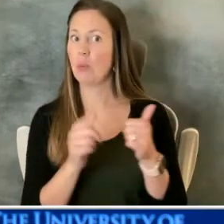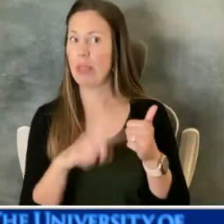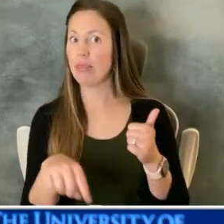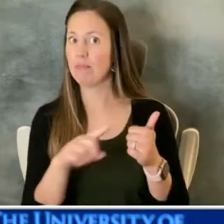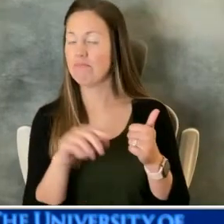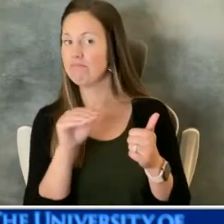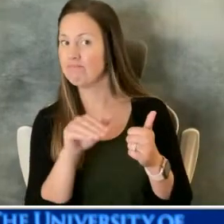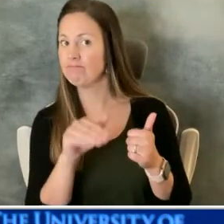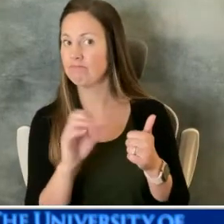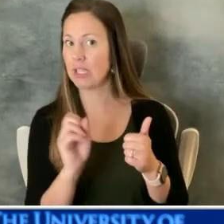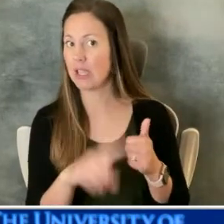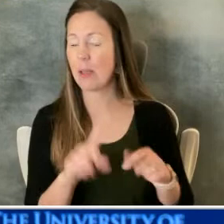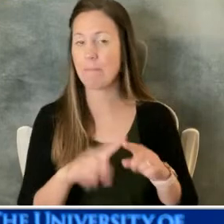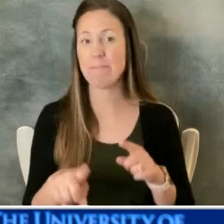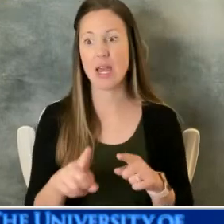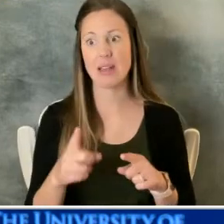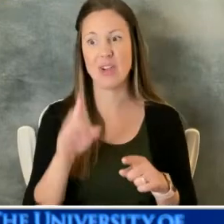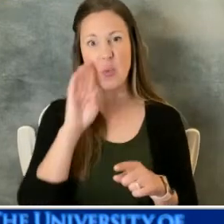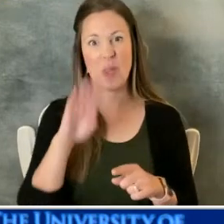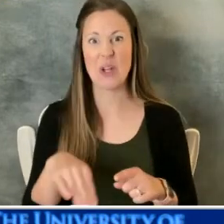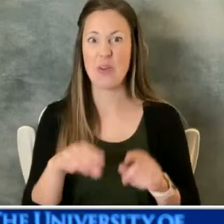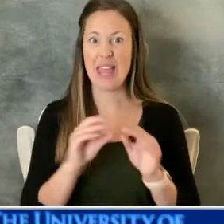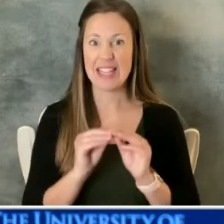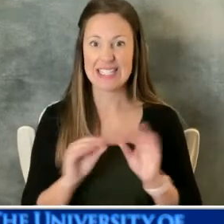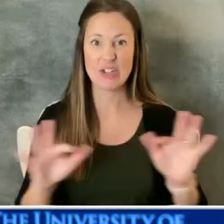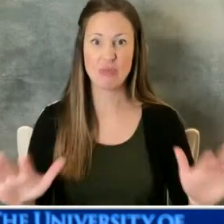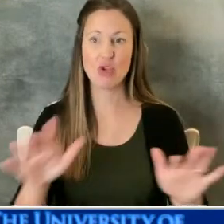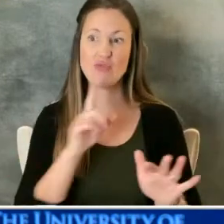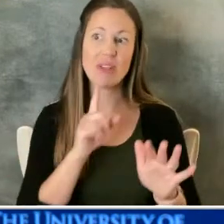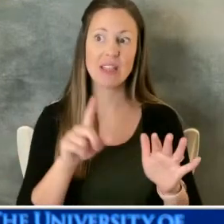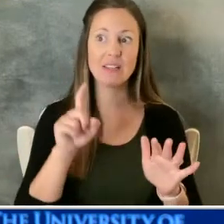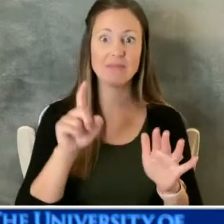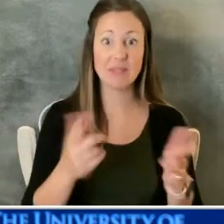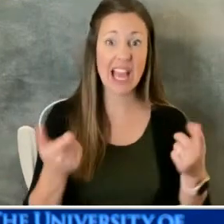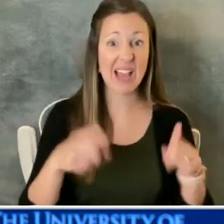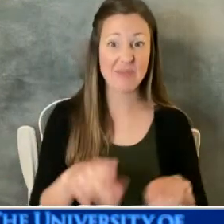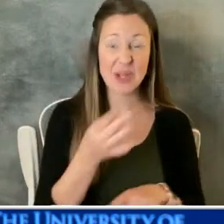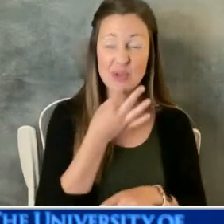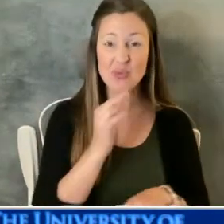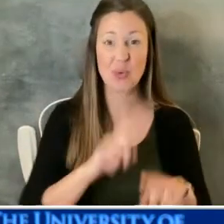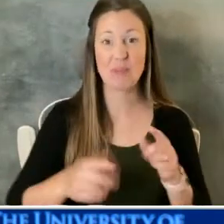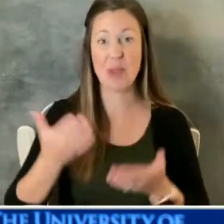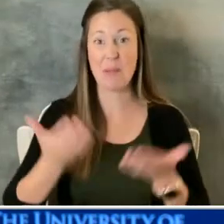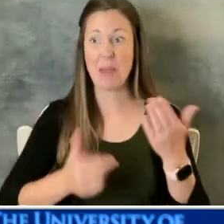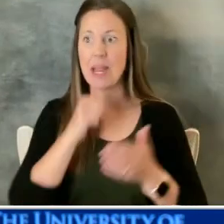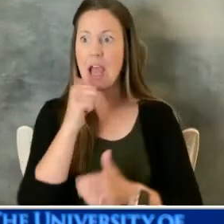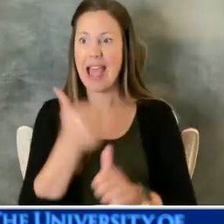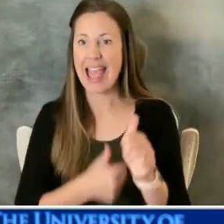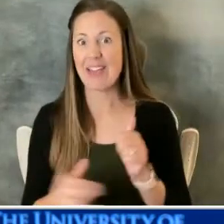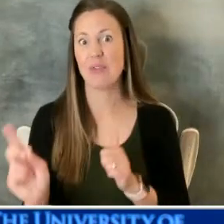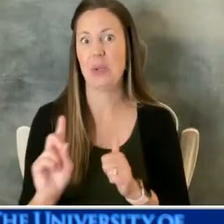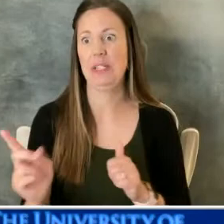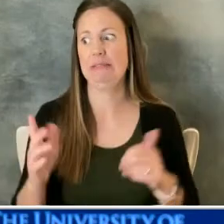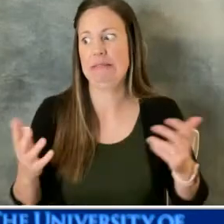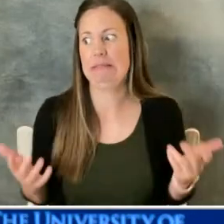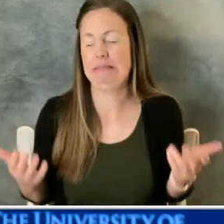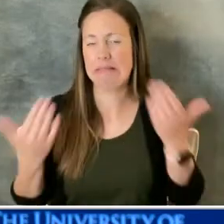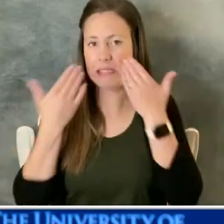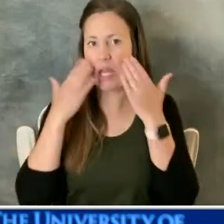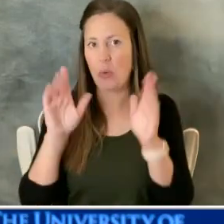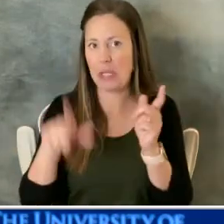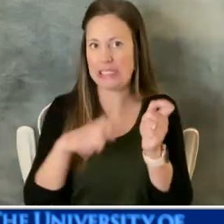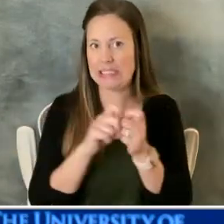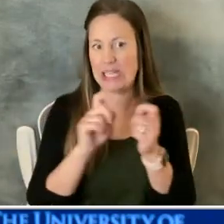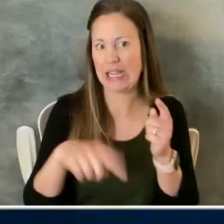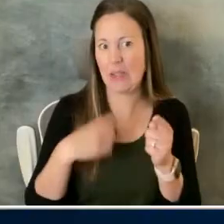know distribution is rolling out. It just may not be everywhere. I don't have a good idea exactly for when it might be there in